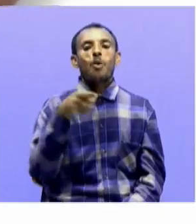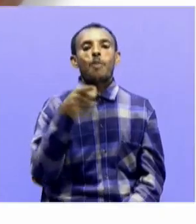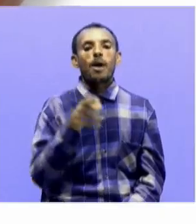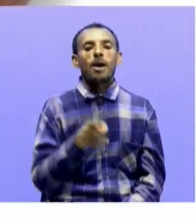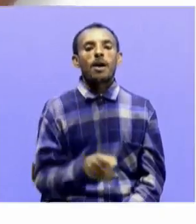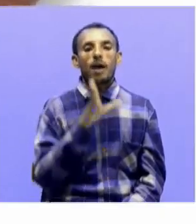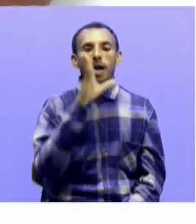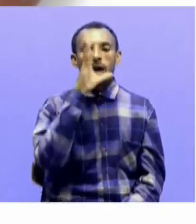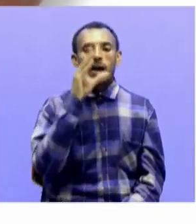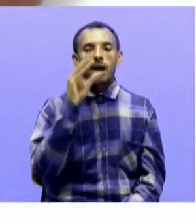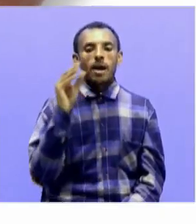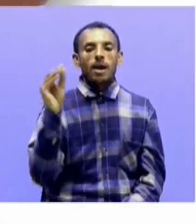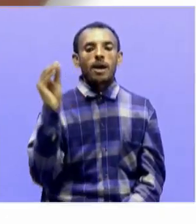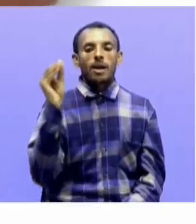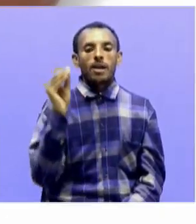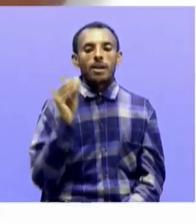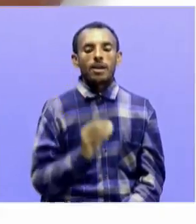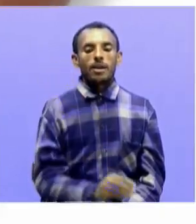and